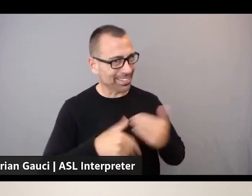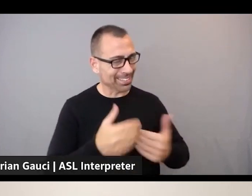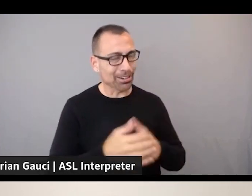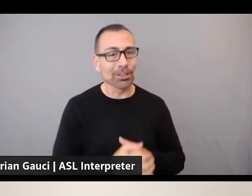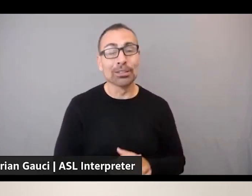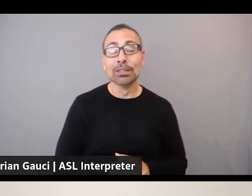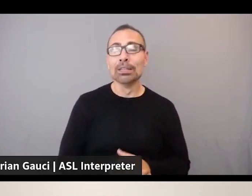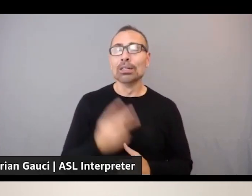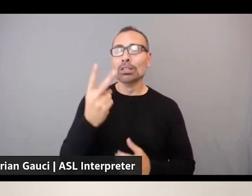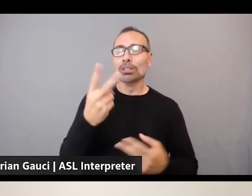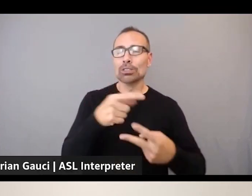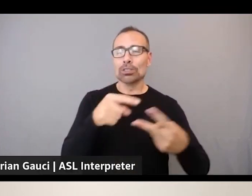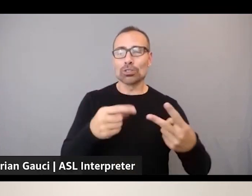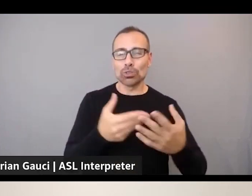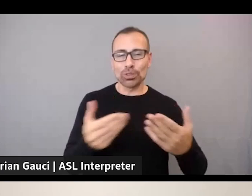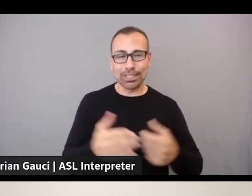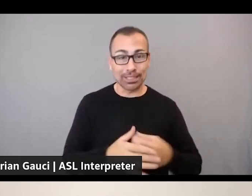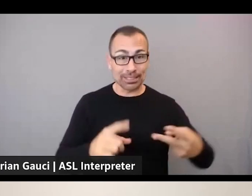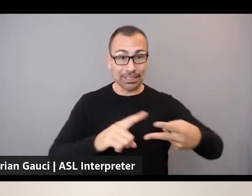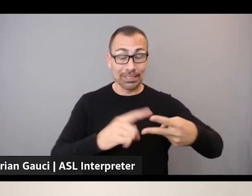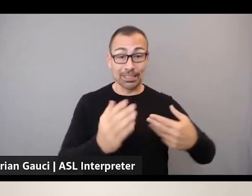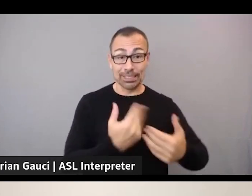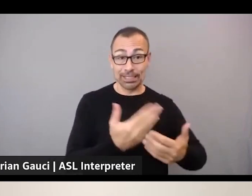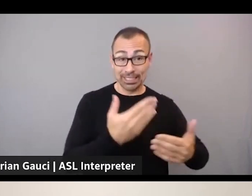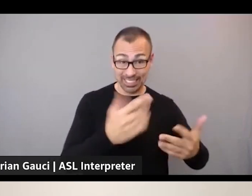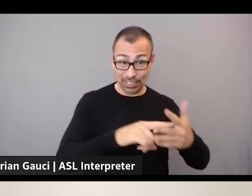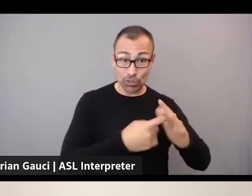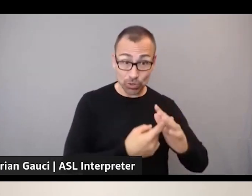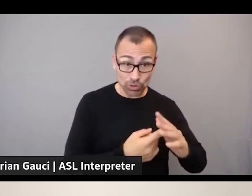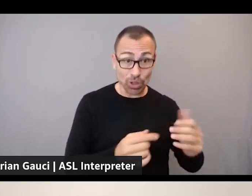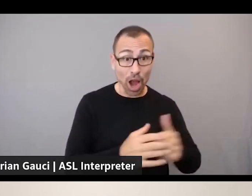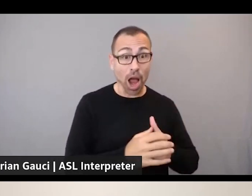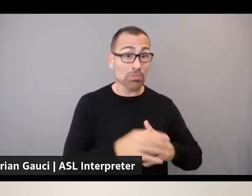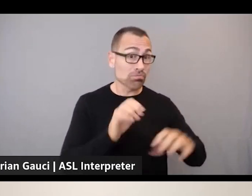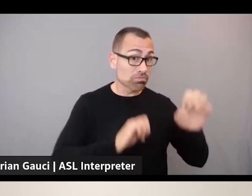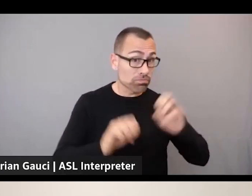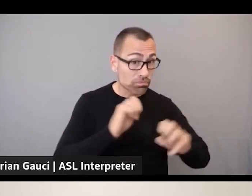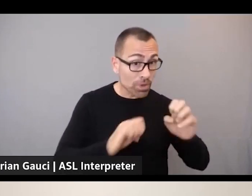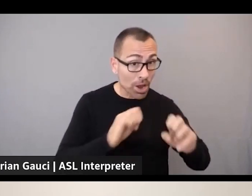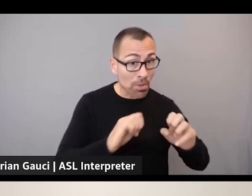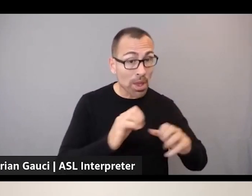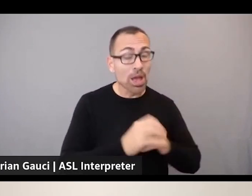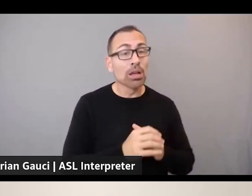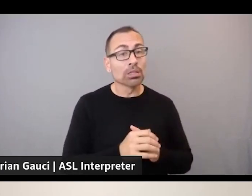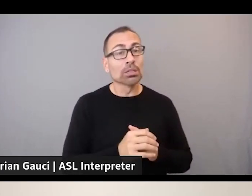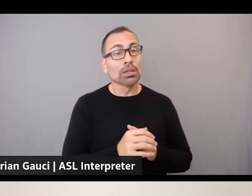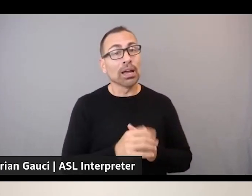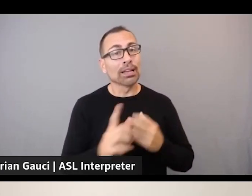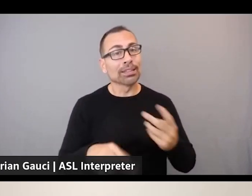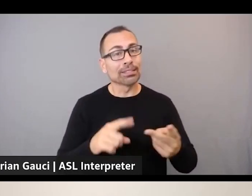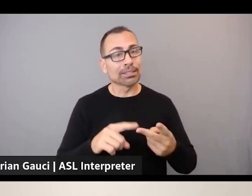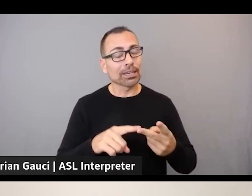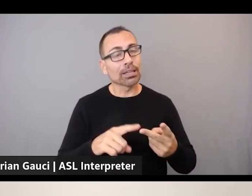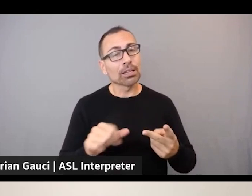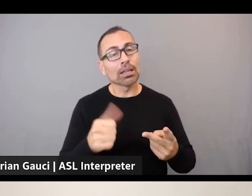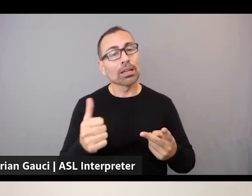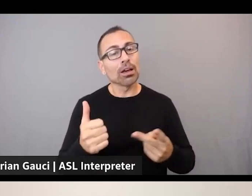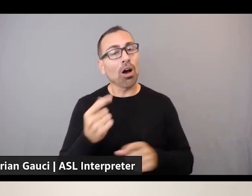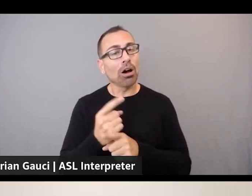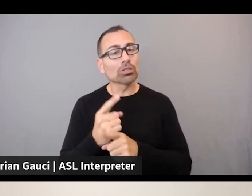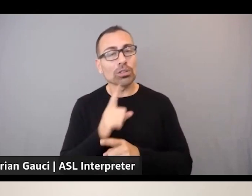It is really easy to test and experiment and build intuition around this technology. And on the other hand, there's also a ton